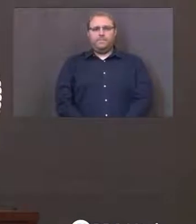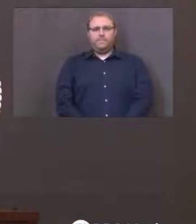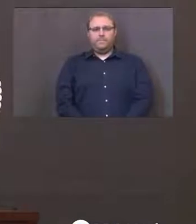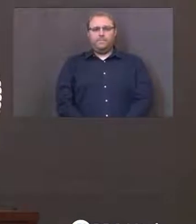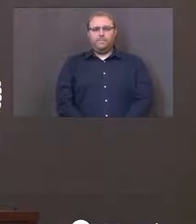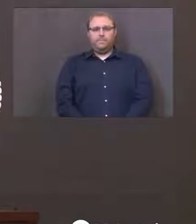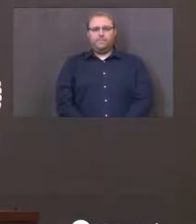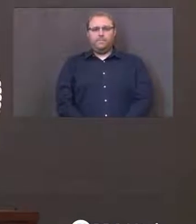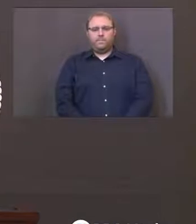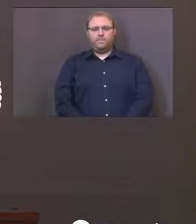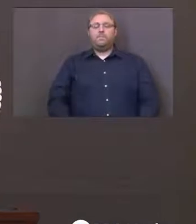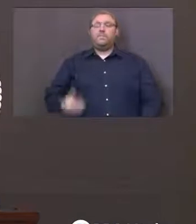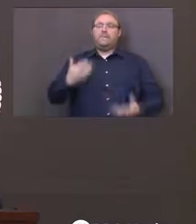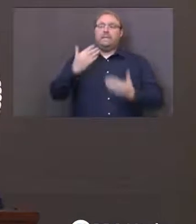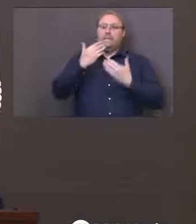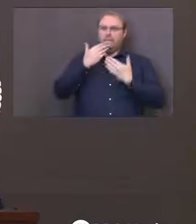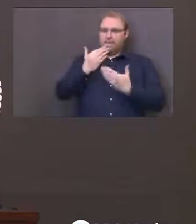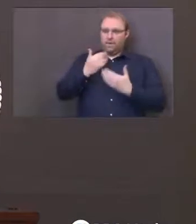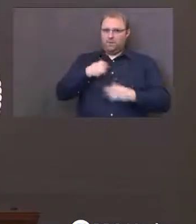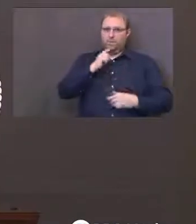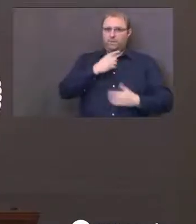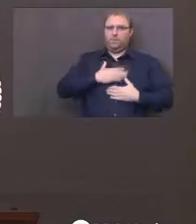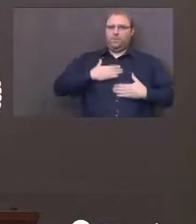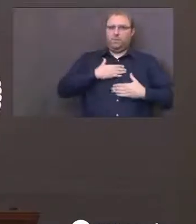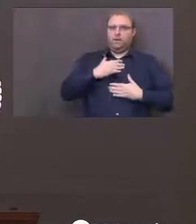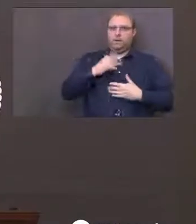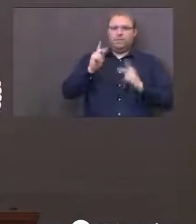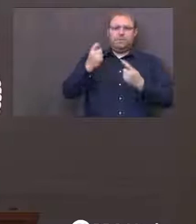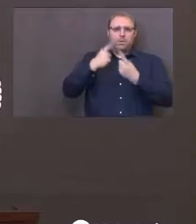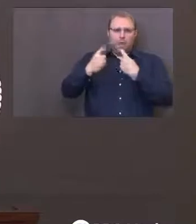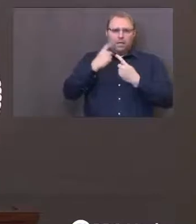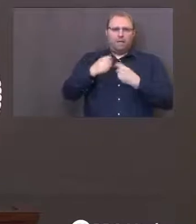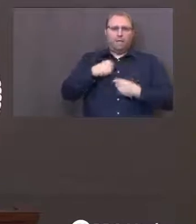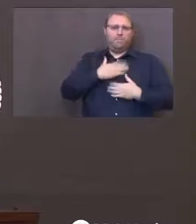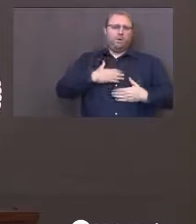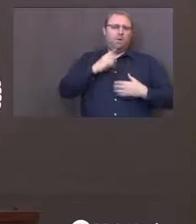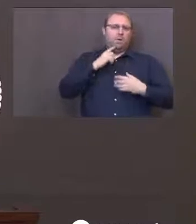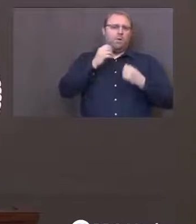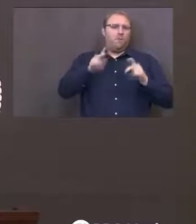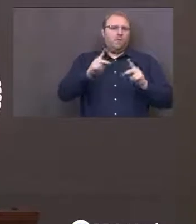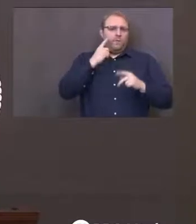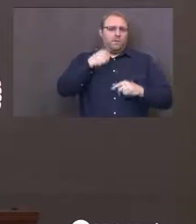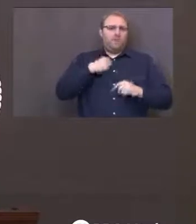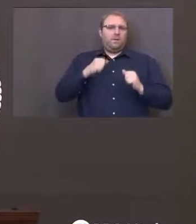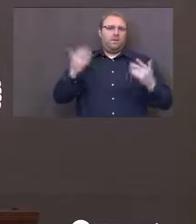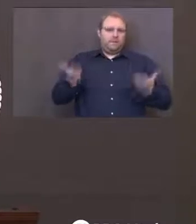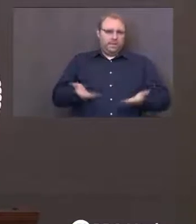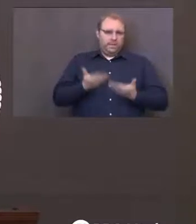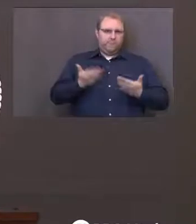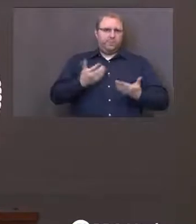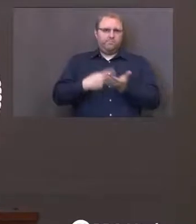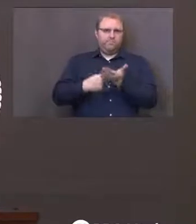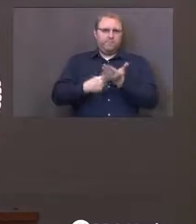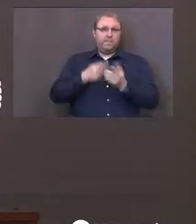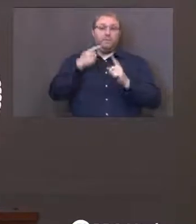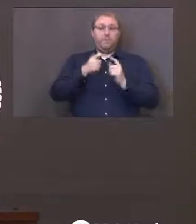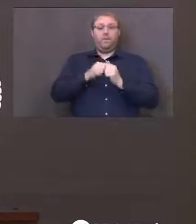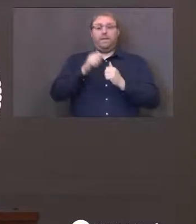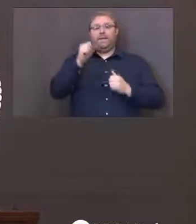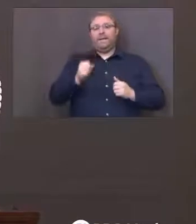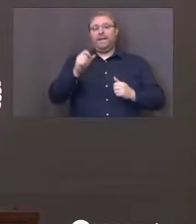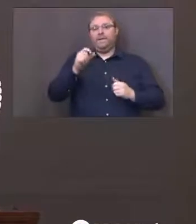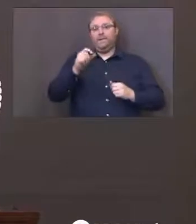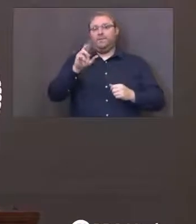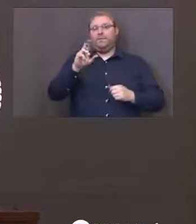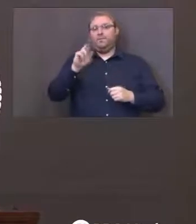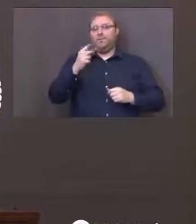Thank you, Governor. I appreciate the question and appreciate the opportunity to be here. Specifically to the question about St. George, I think we